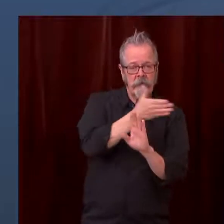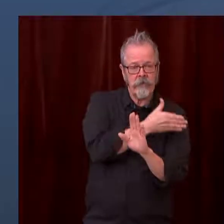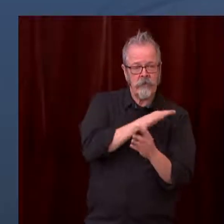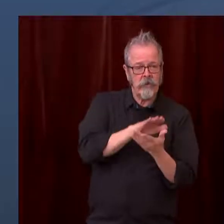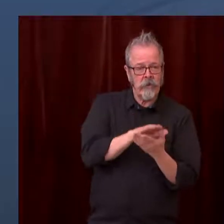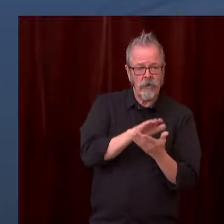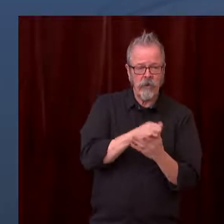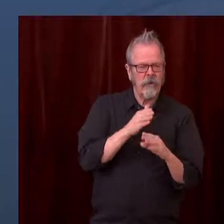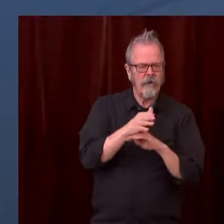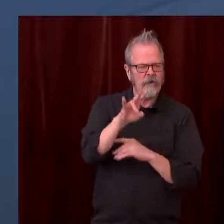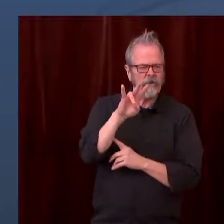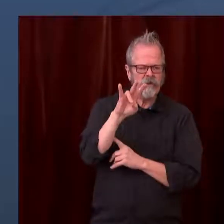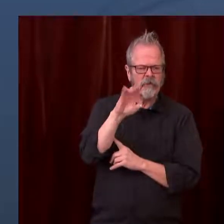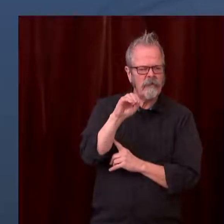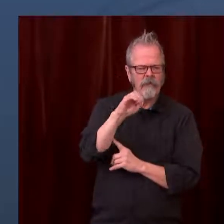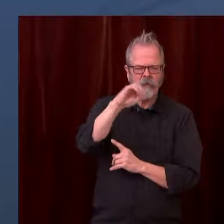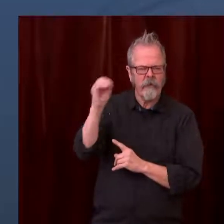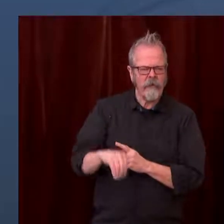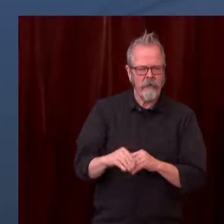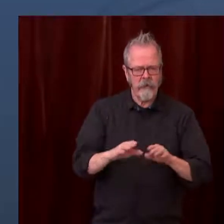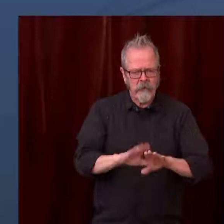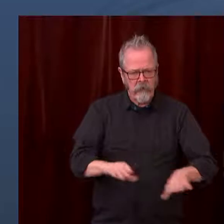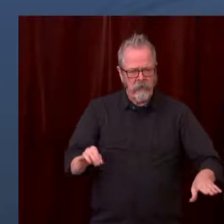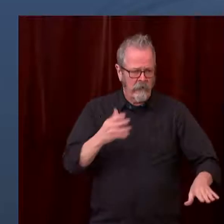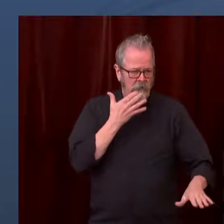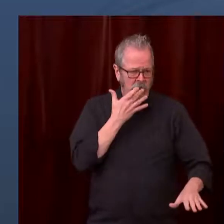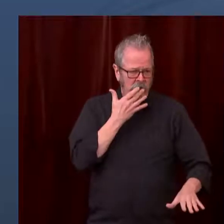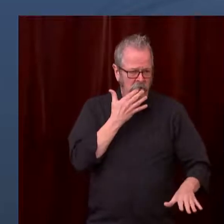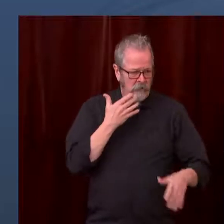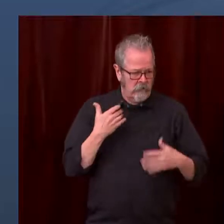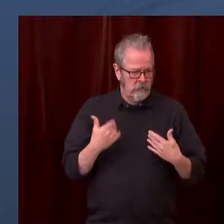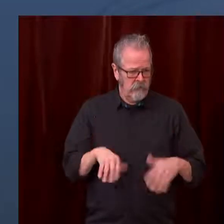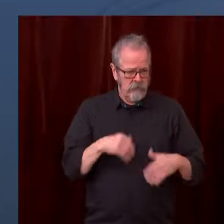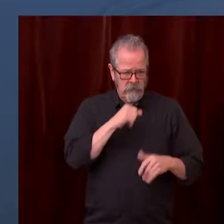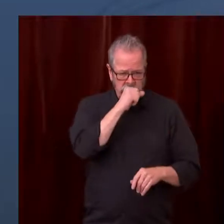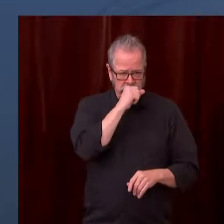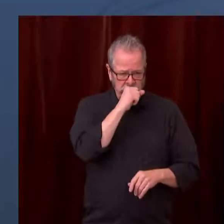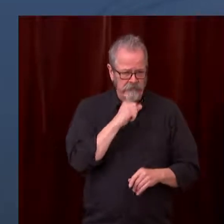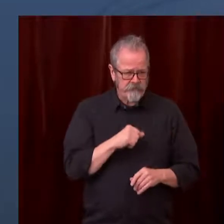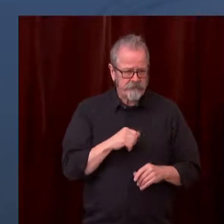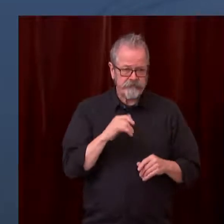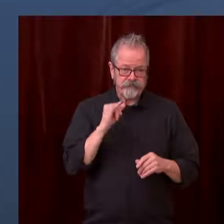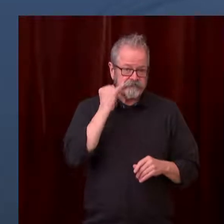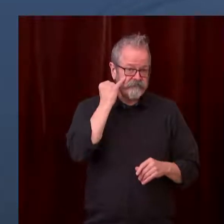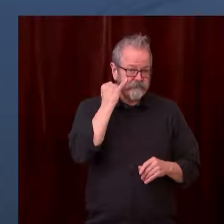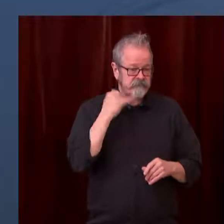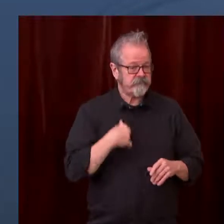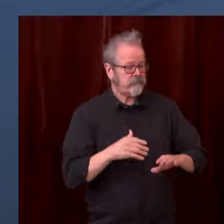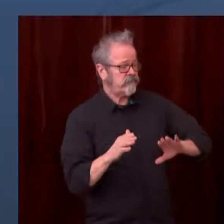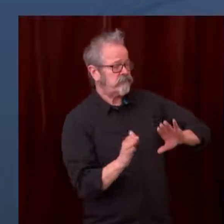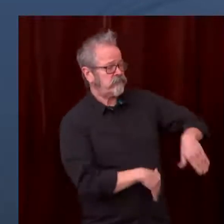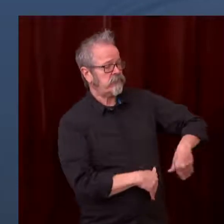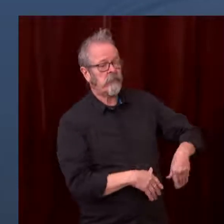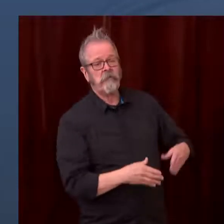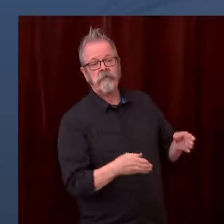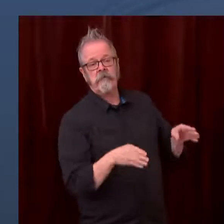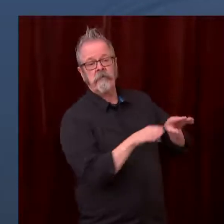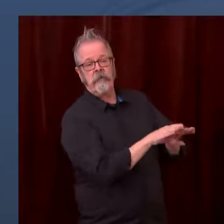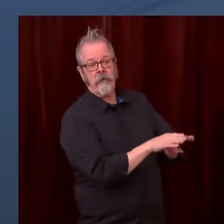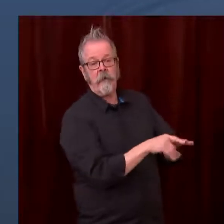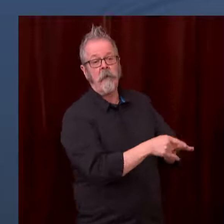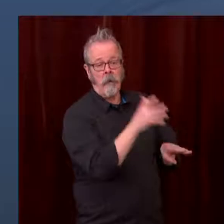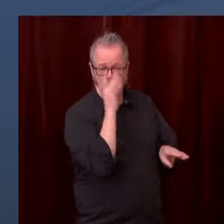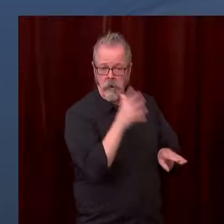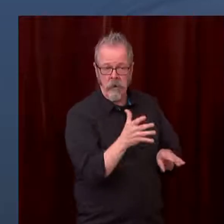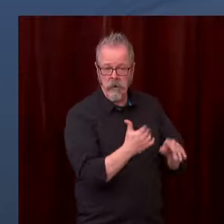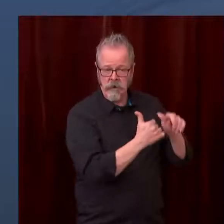but nothing has probably weighed on our hearts and minds more than the struggles our families are having. And among those is the impact this will